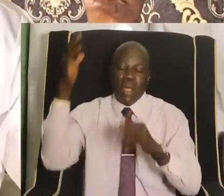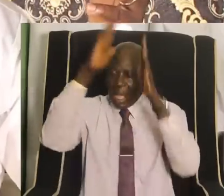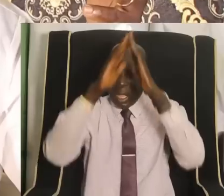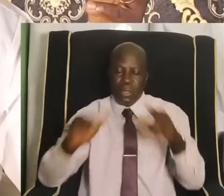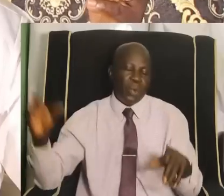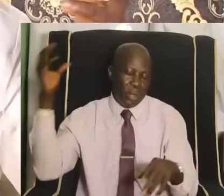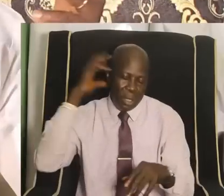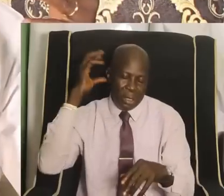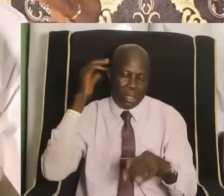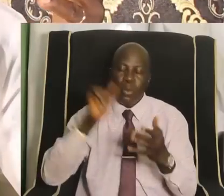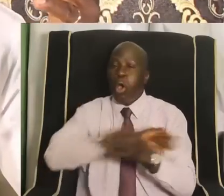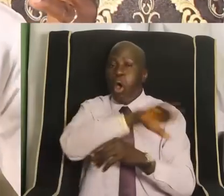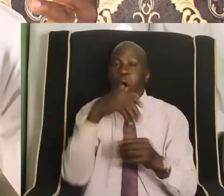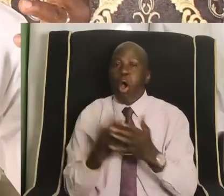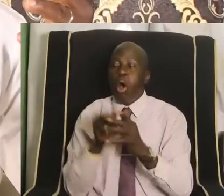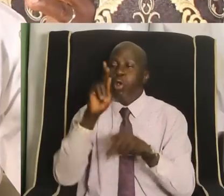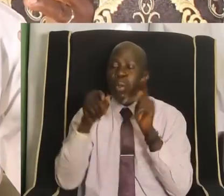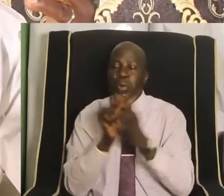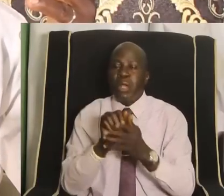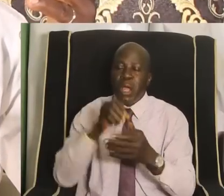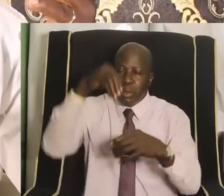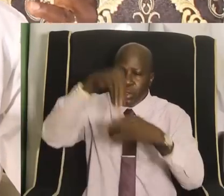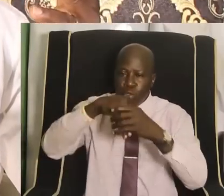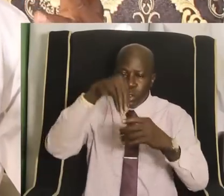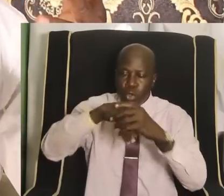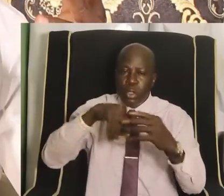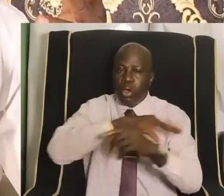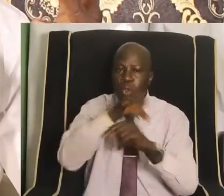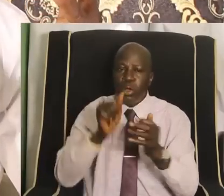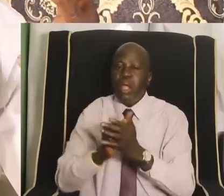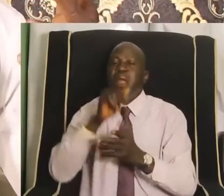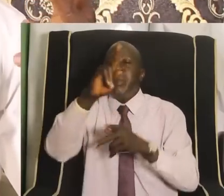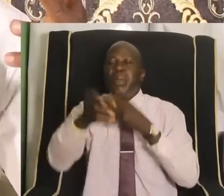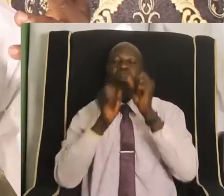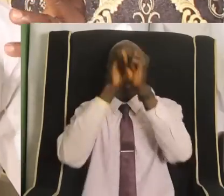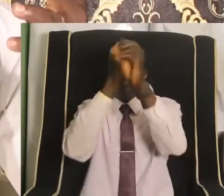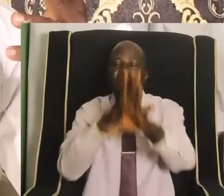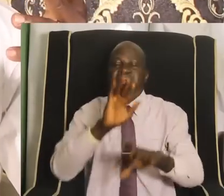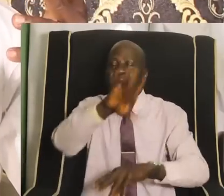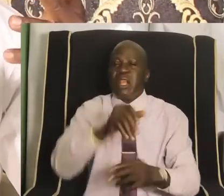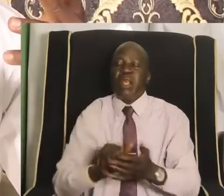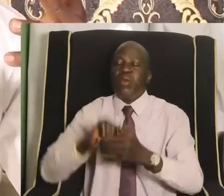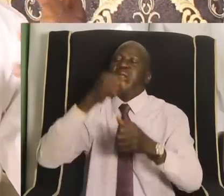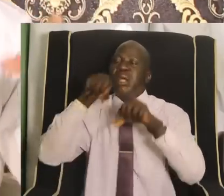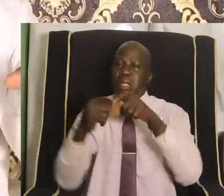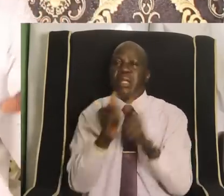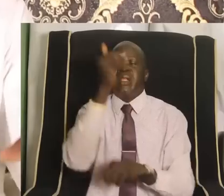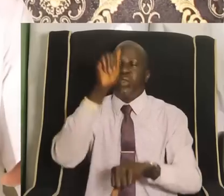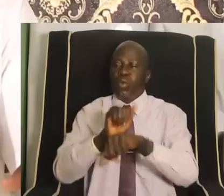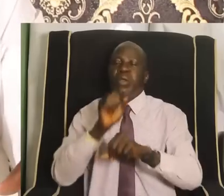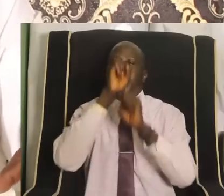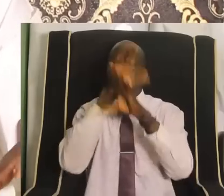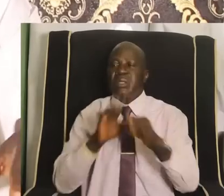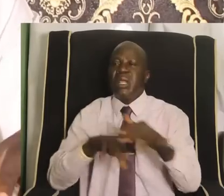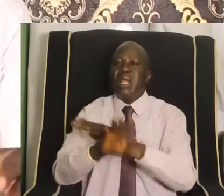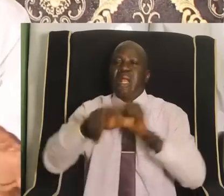listening to me gbogbo e da eniyan to won furugbe yin every man that I saw this see every buku ati ere nla si ise let them have a grace in what a blessing